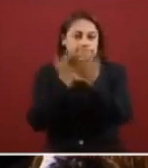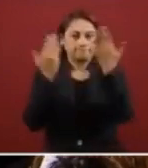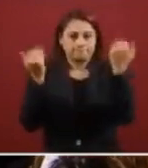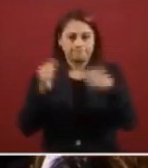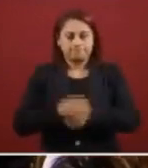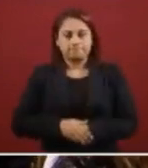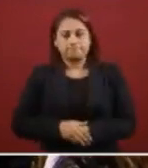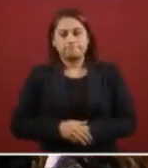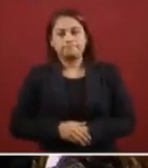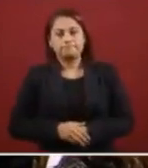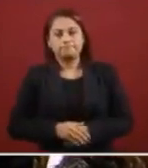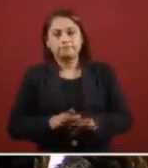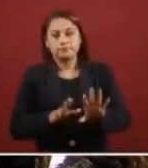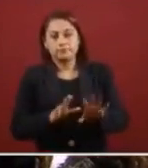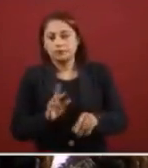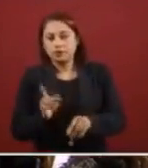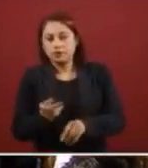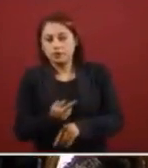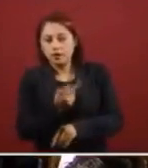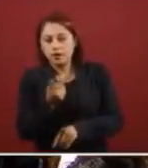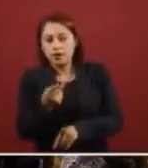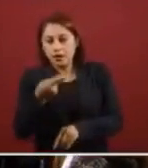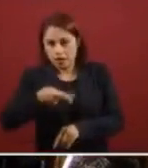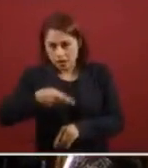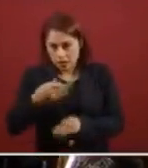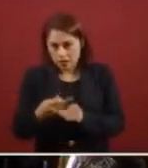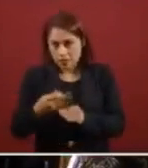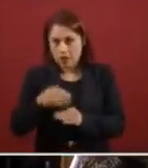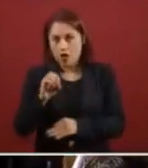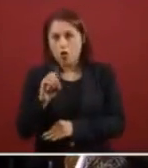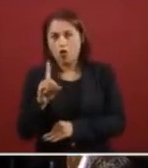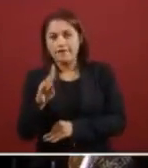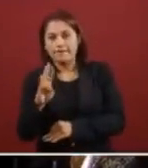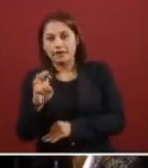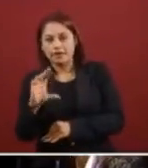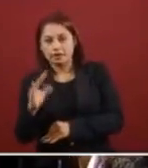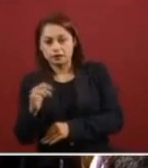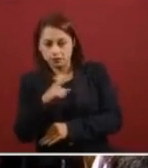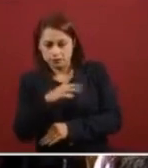president. What about Odebrecht? No.